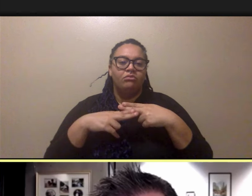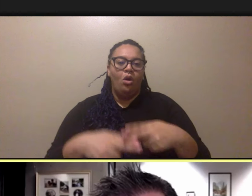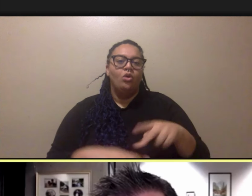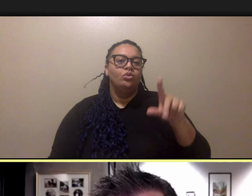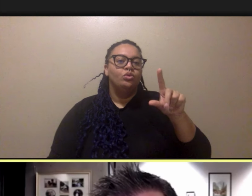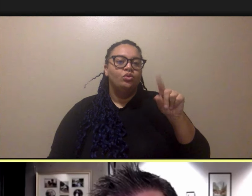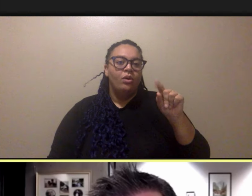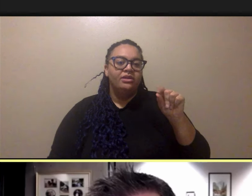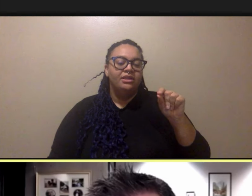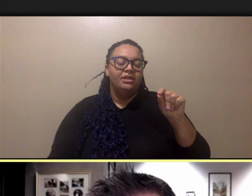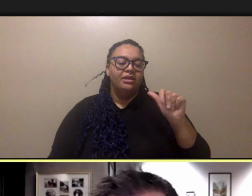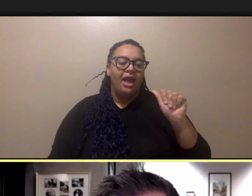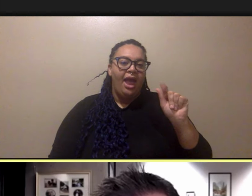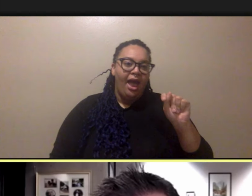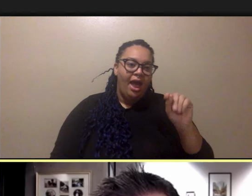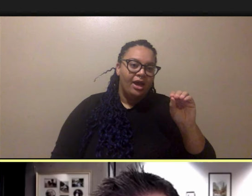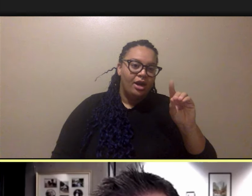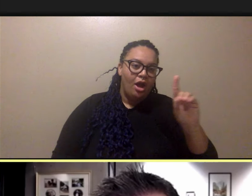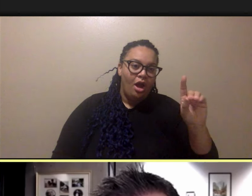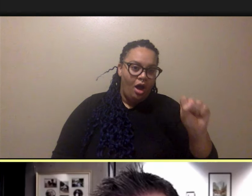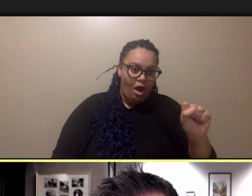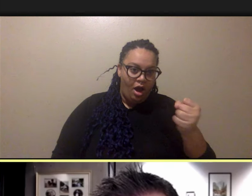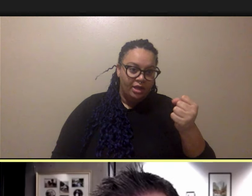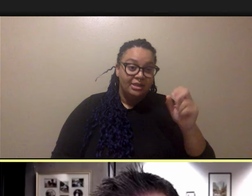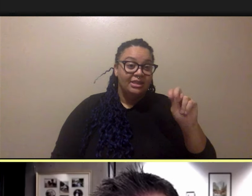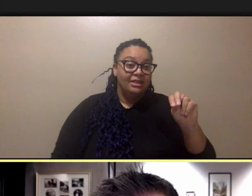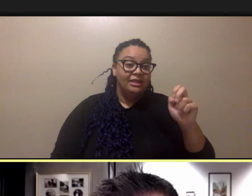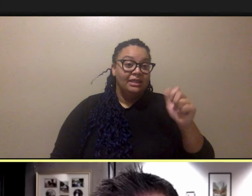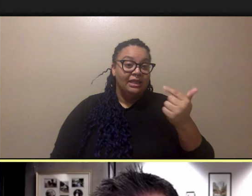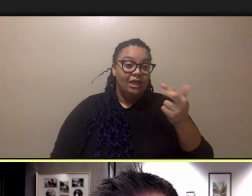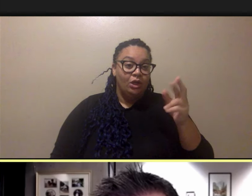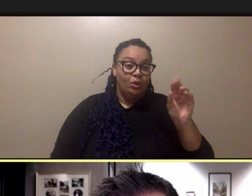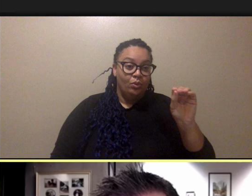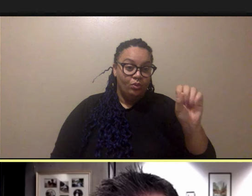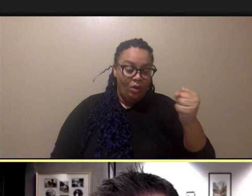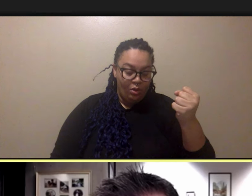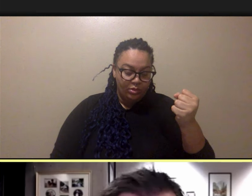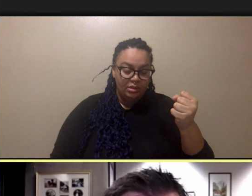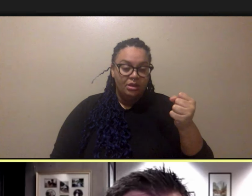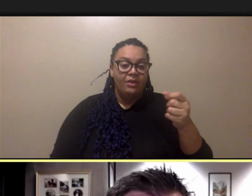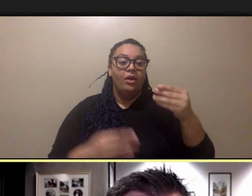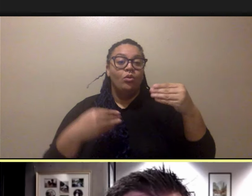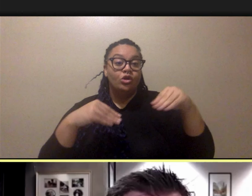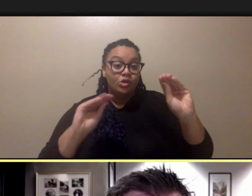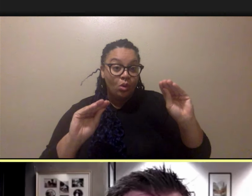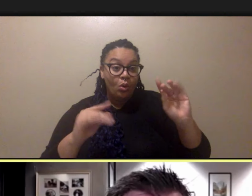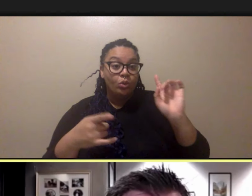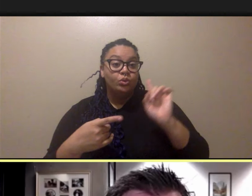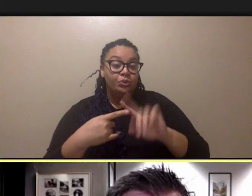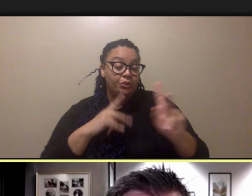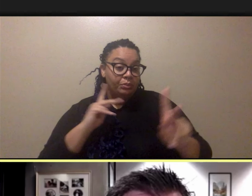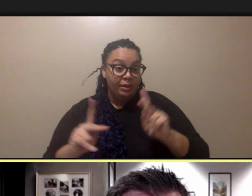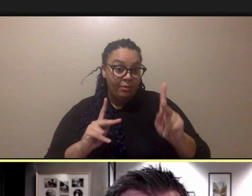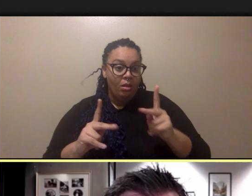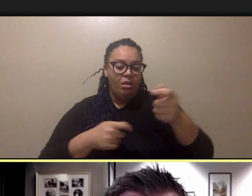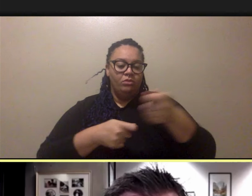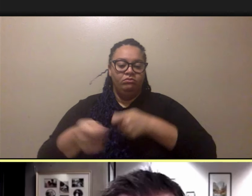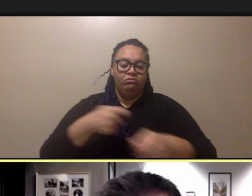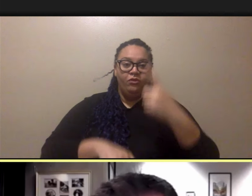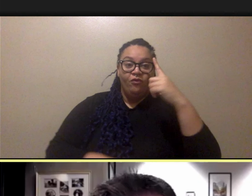were sold to the colonists in return for food by a Dutch